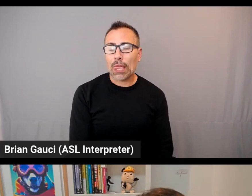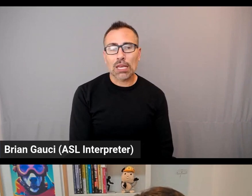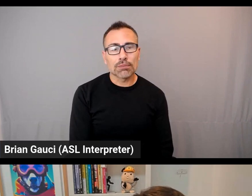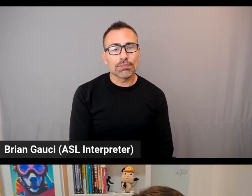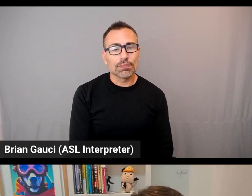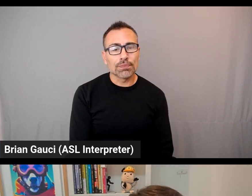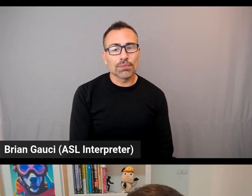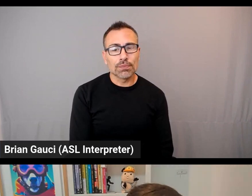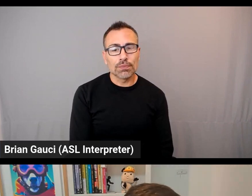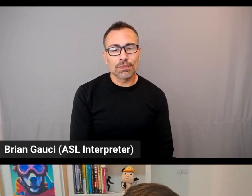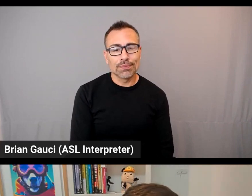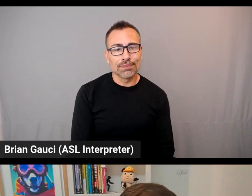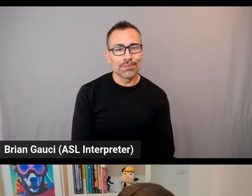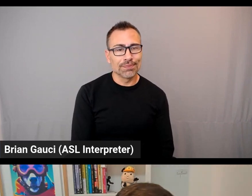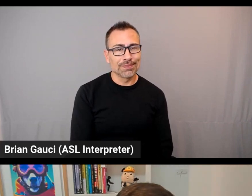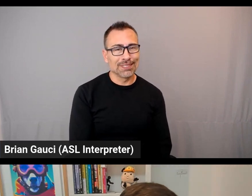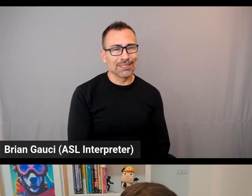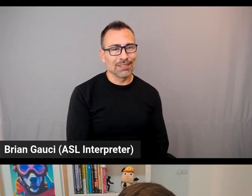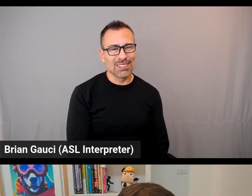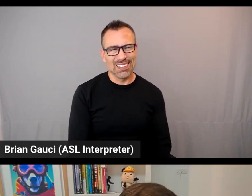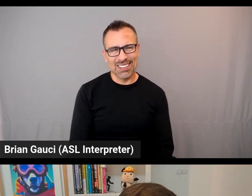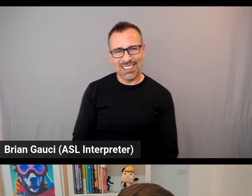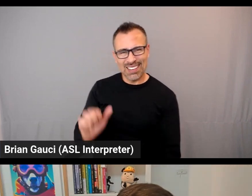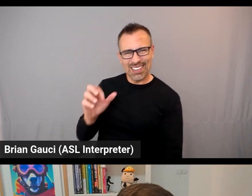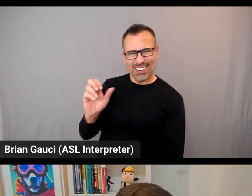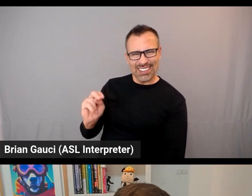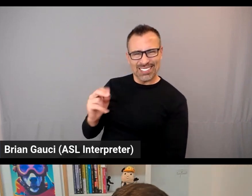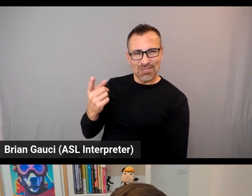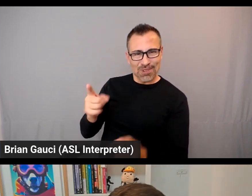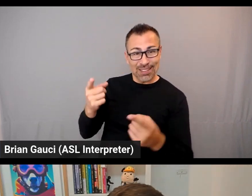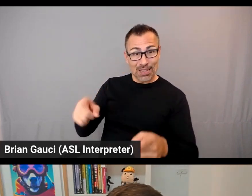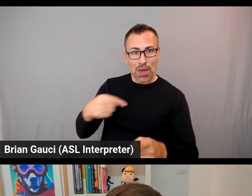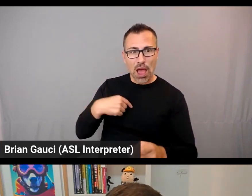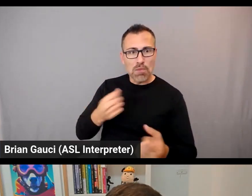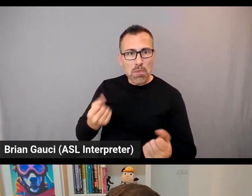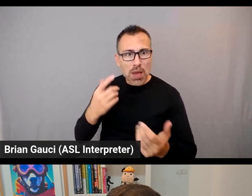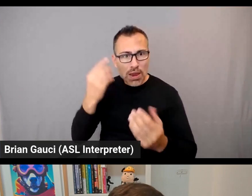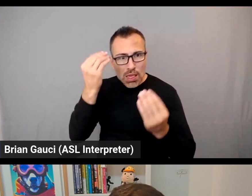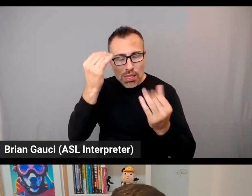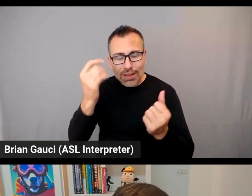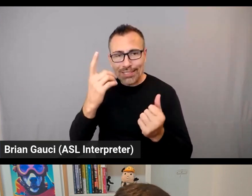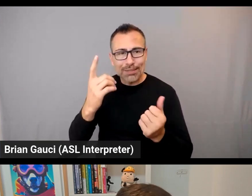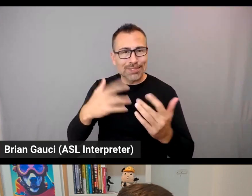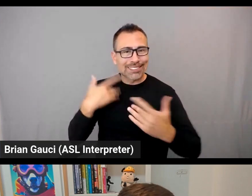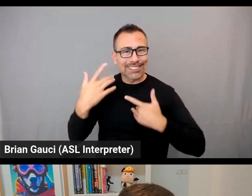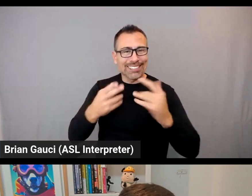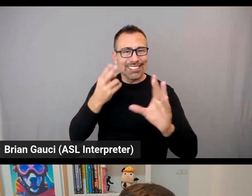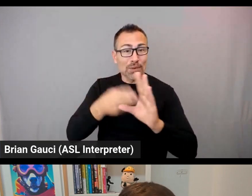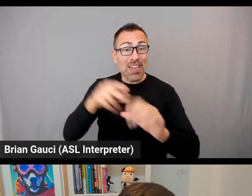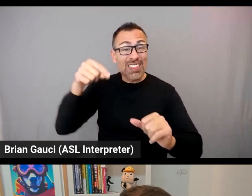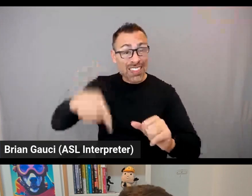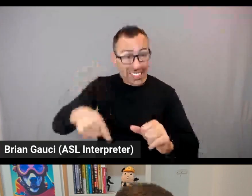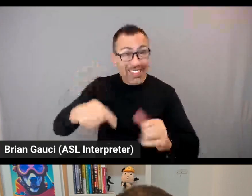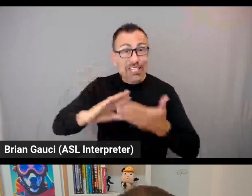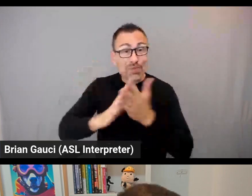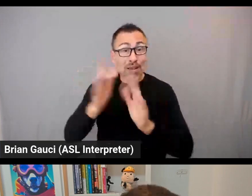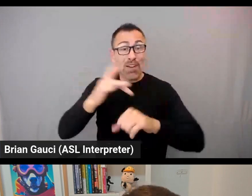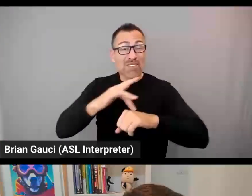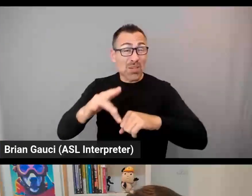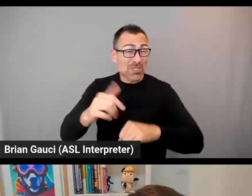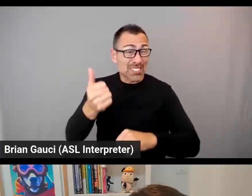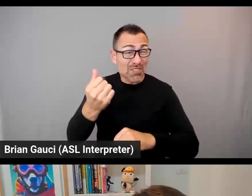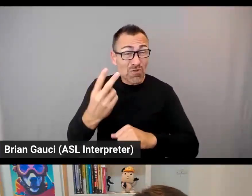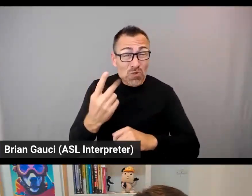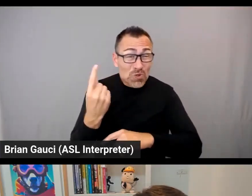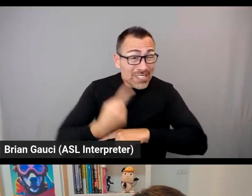And while you're doing that, I have so many thoughts around this, and I'm so excited to like jump in. It just went generally available a couple of days ago, so I haven't had a chance